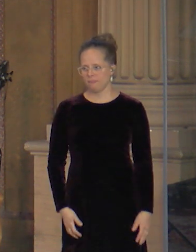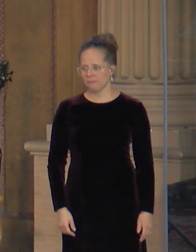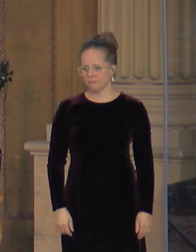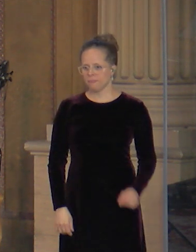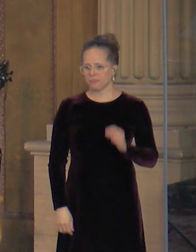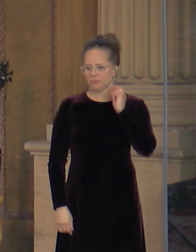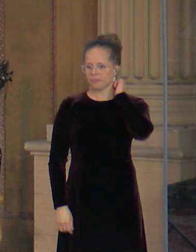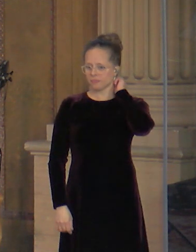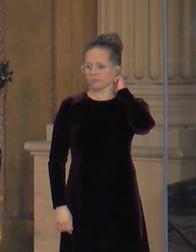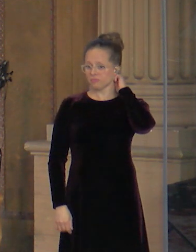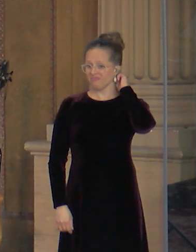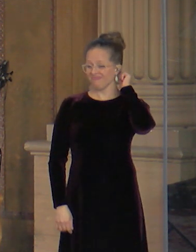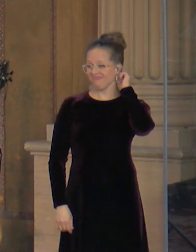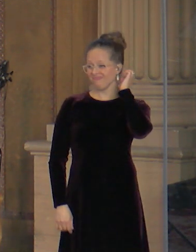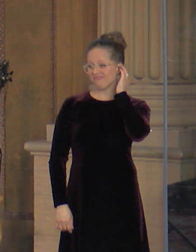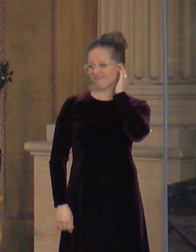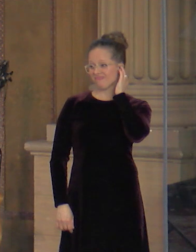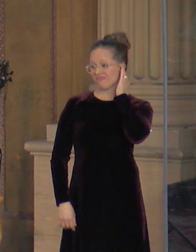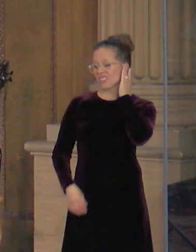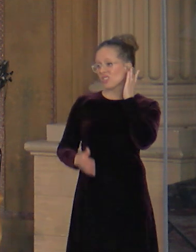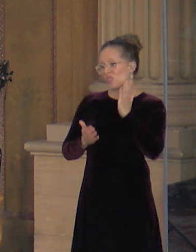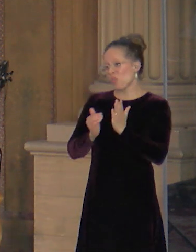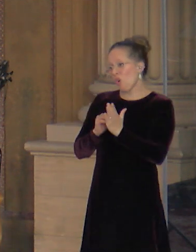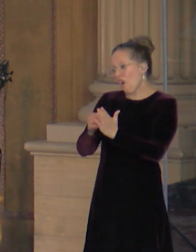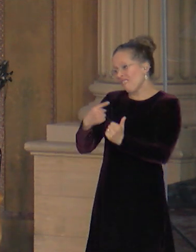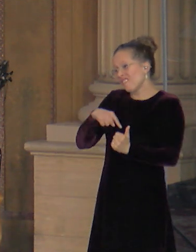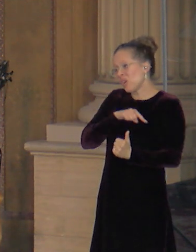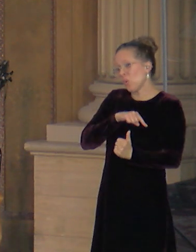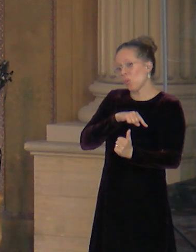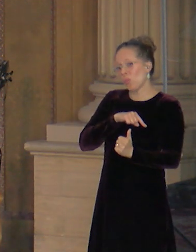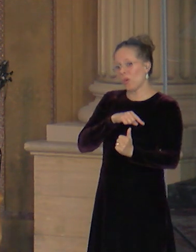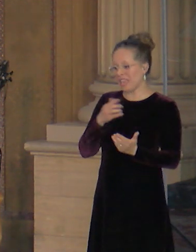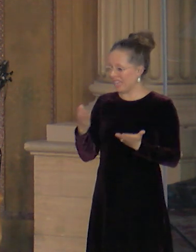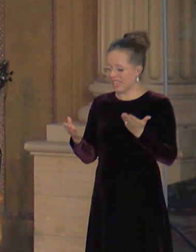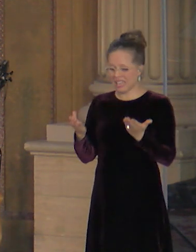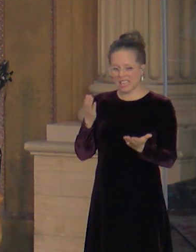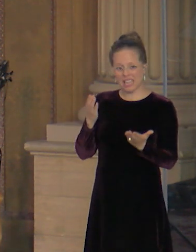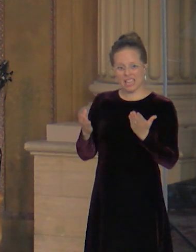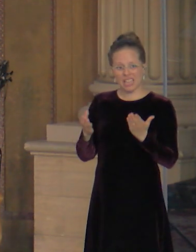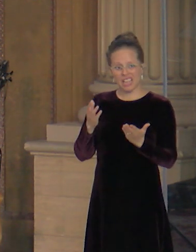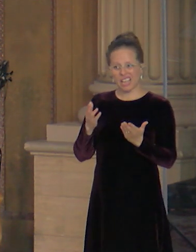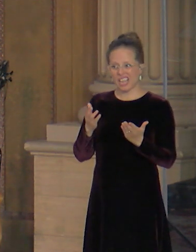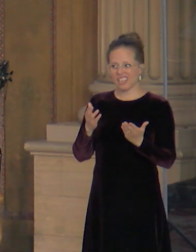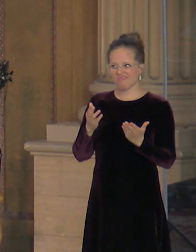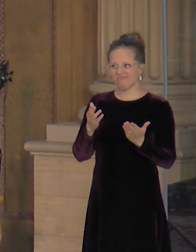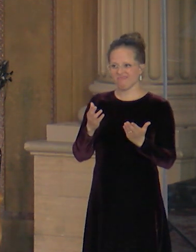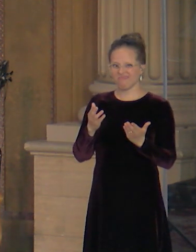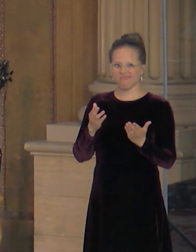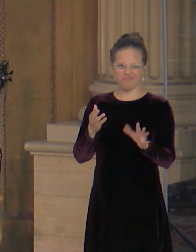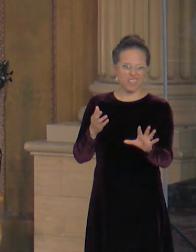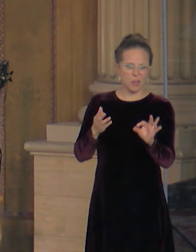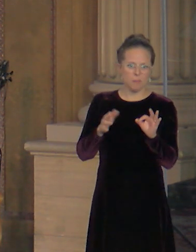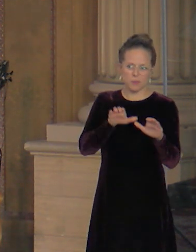and though we often do wrong when we are tempted Jesus came and triumphed over Satan in our place